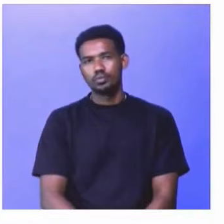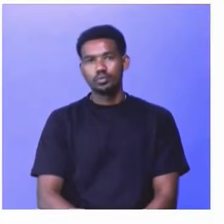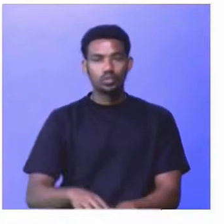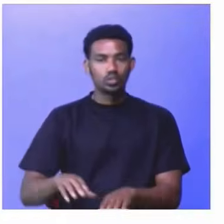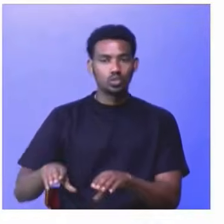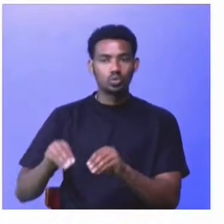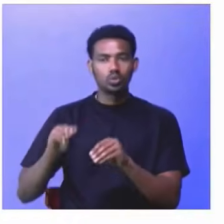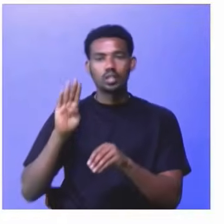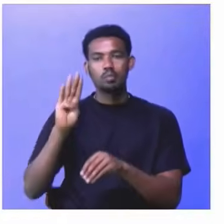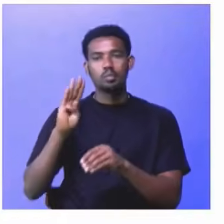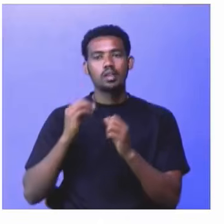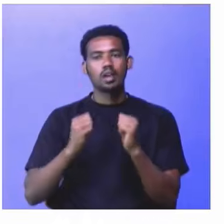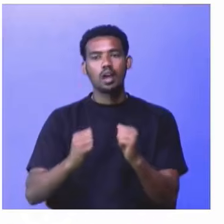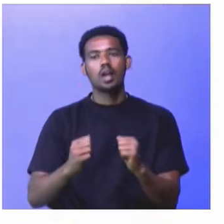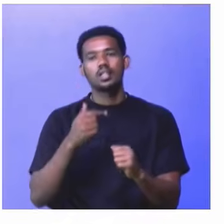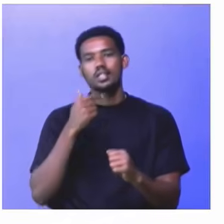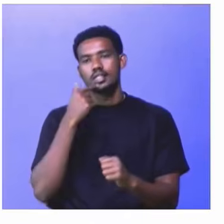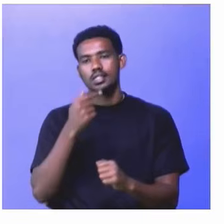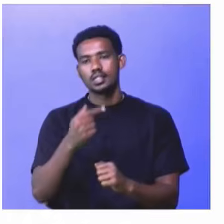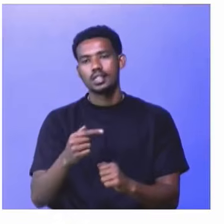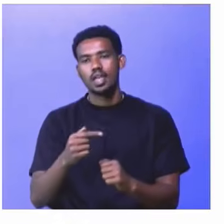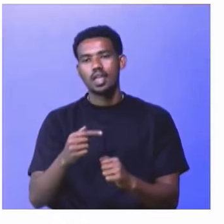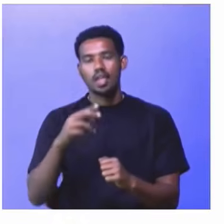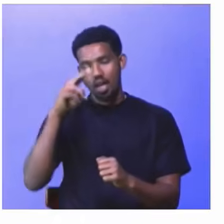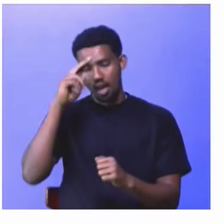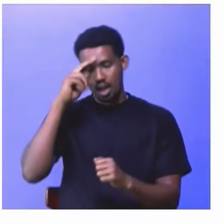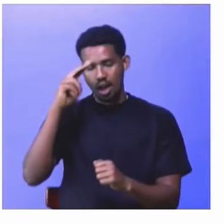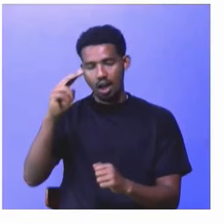Student B can say, hi,